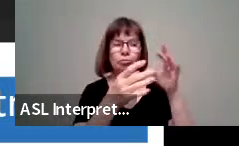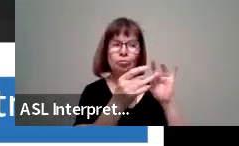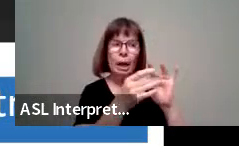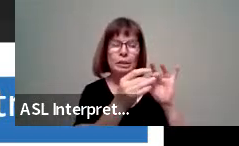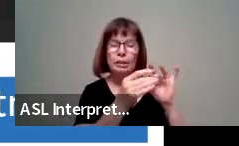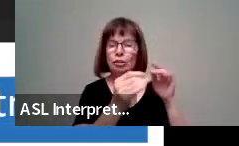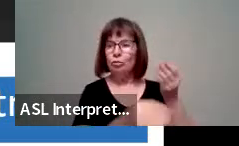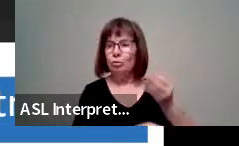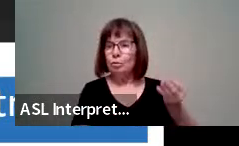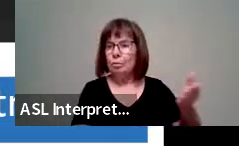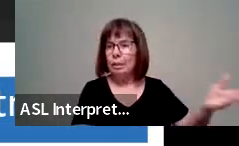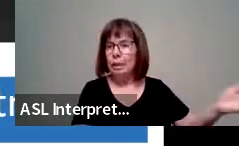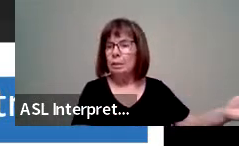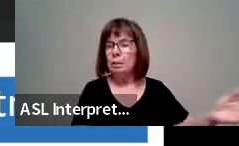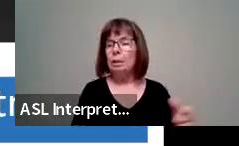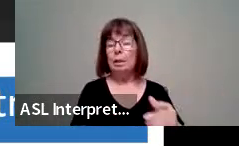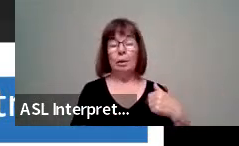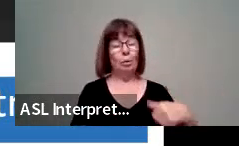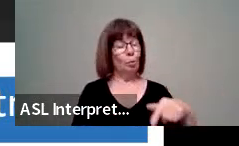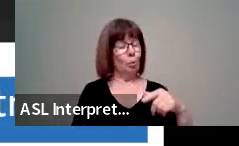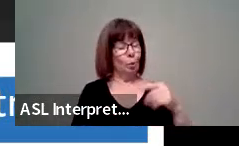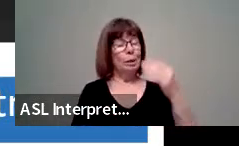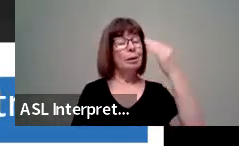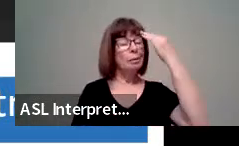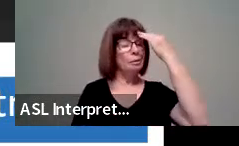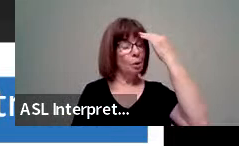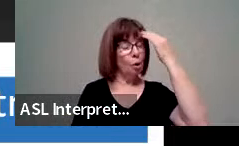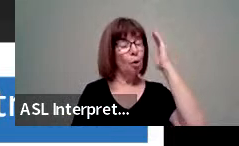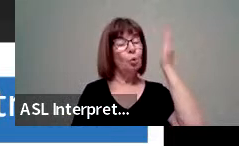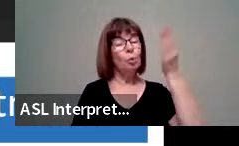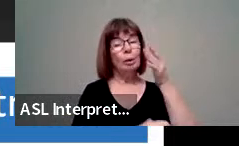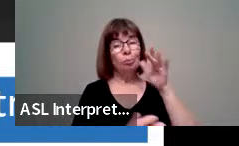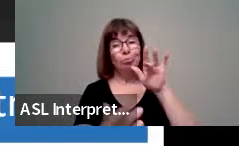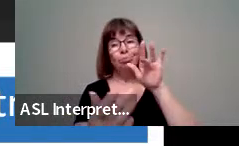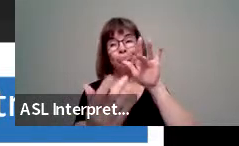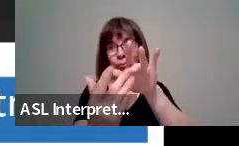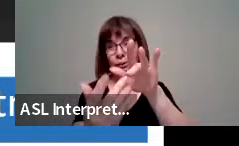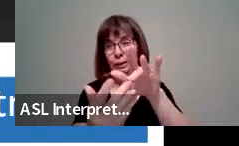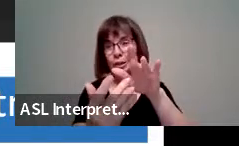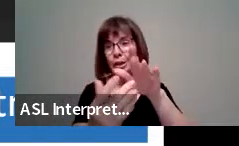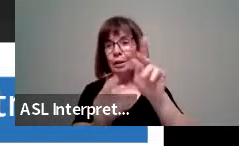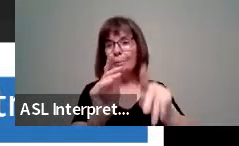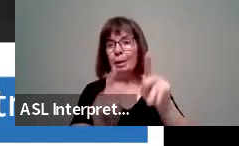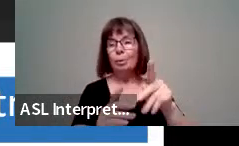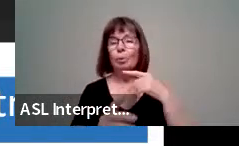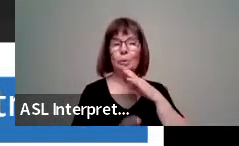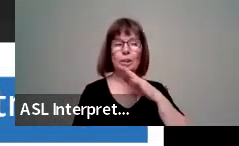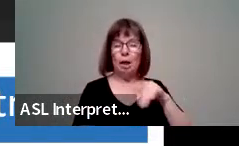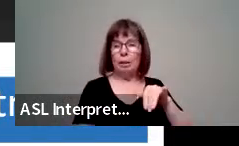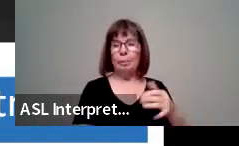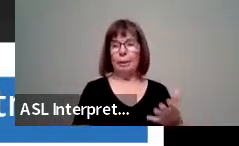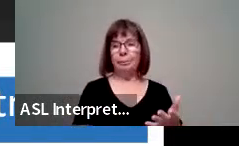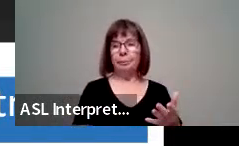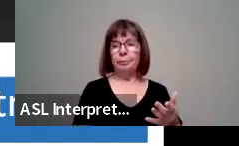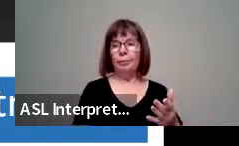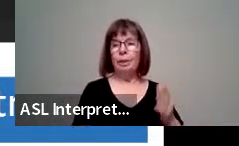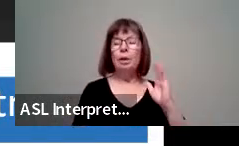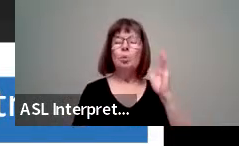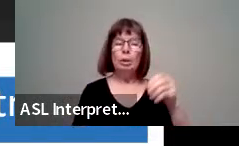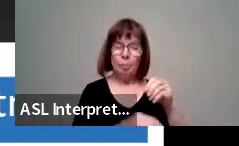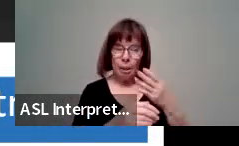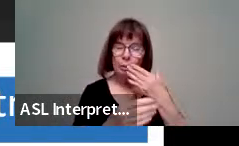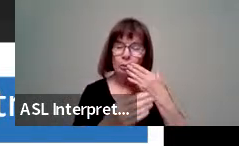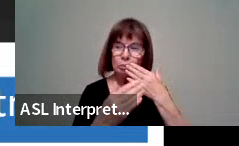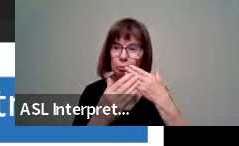thing, that we all know is going to really reach the population that we're talking about, that is going to be